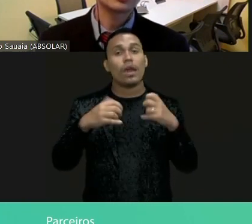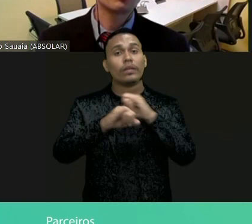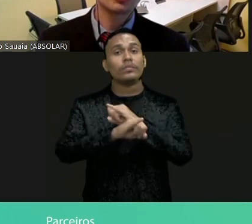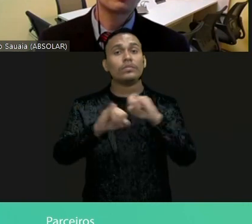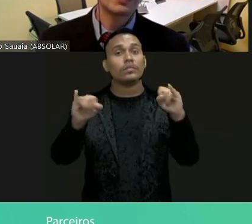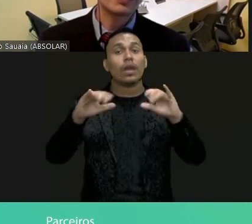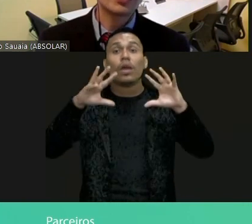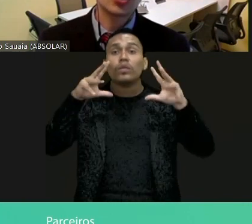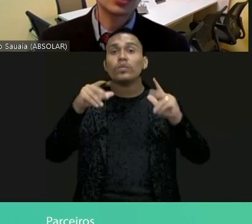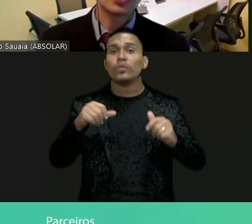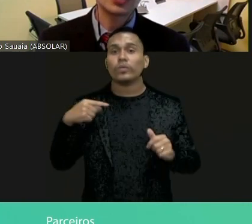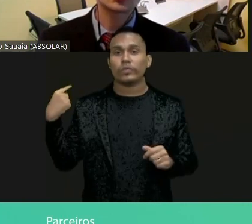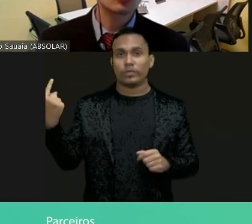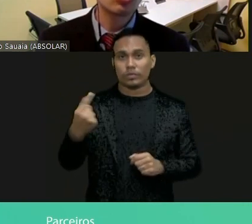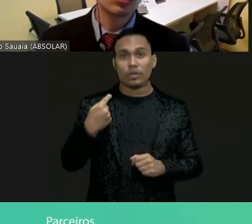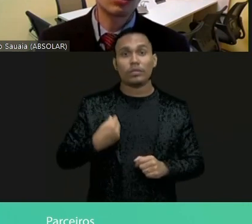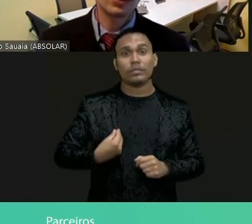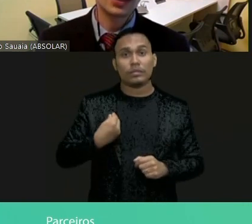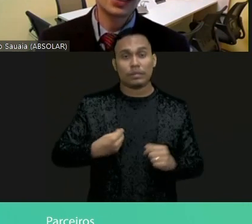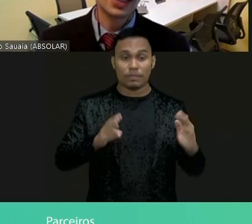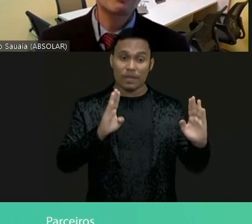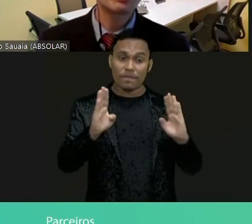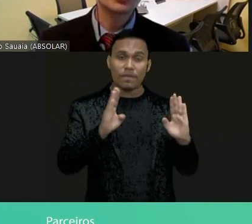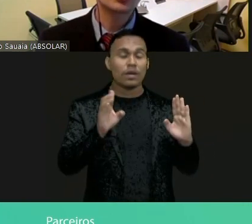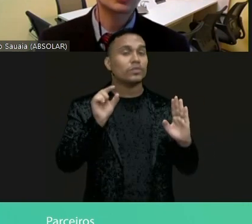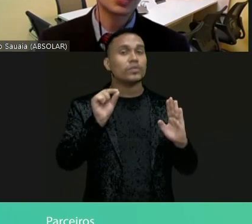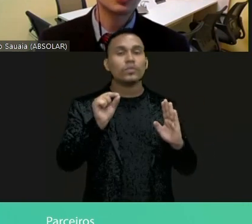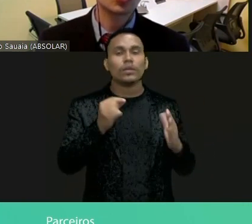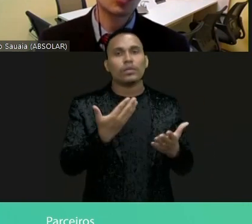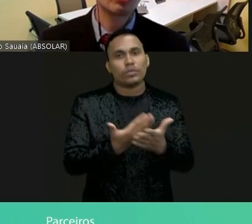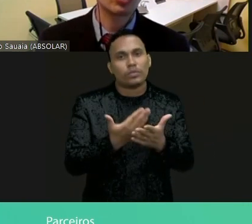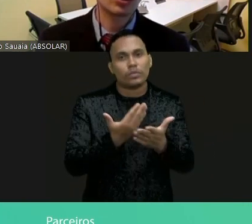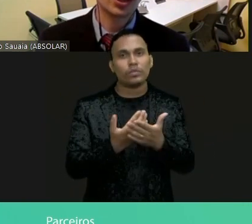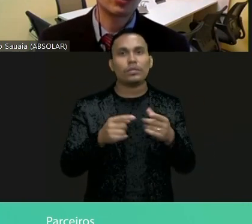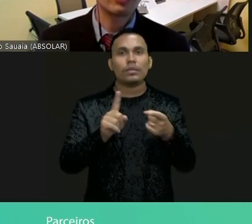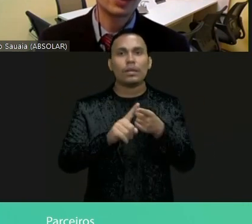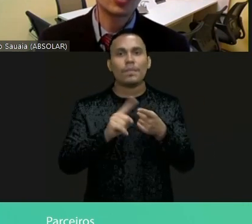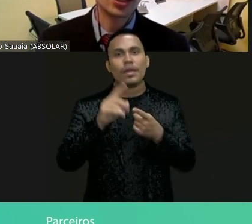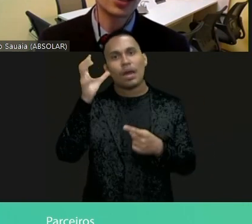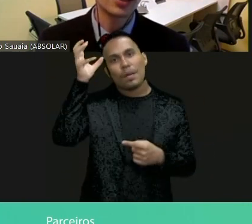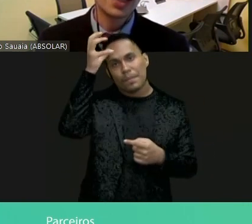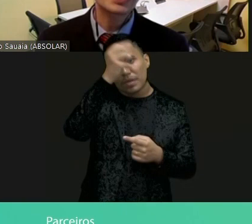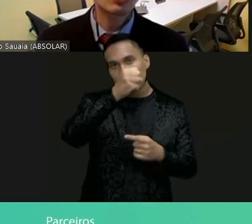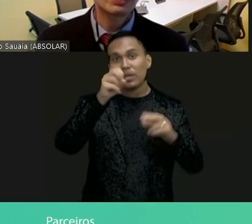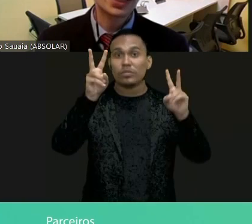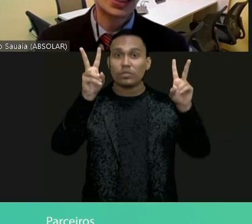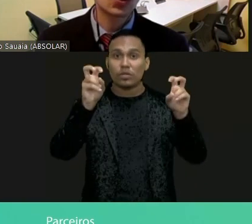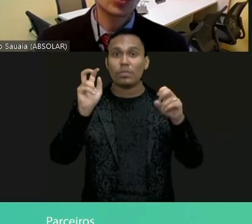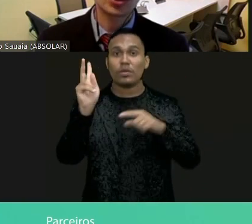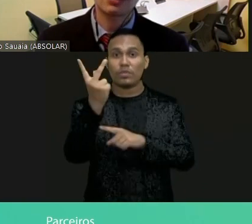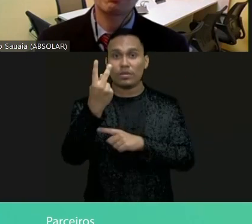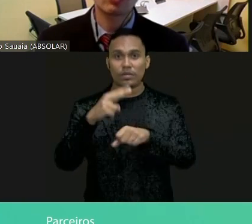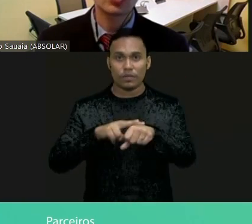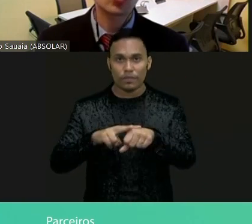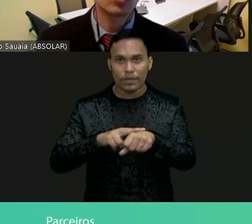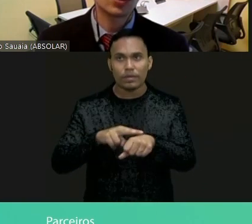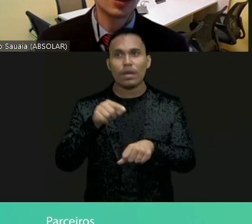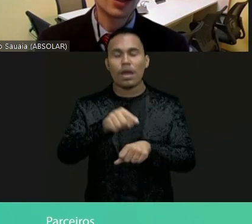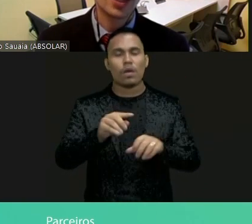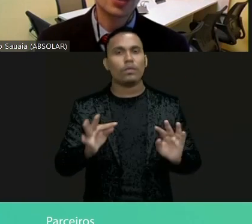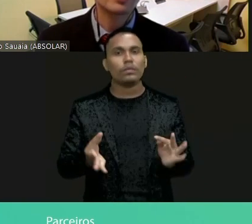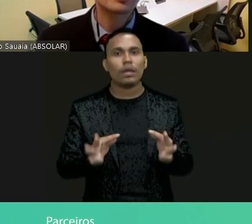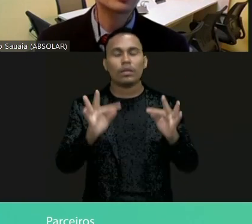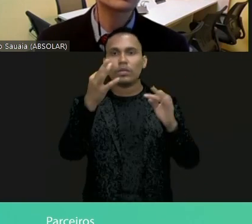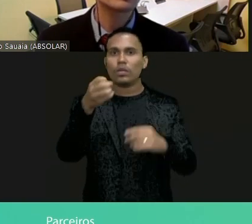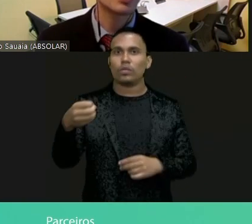that all of us are in a learning phase about green hydrogen. This